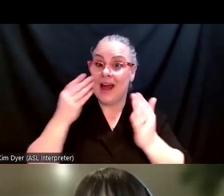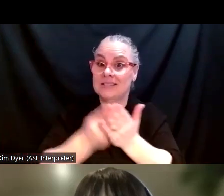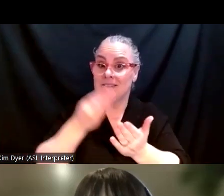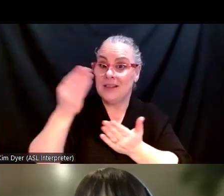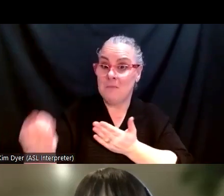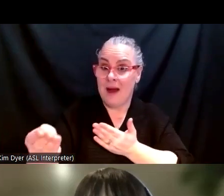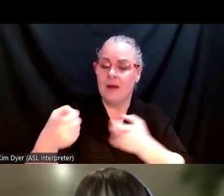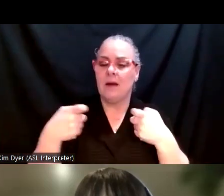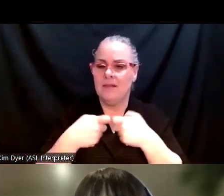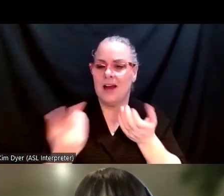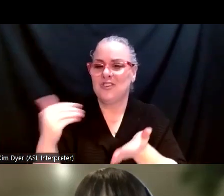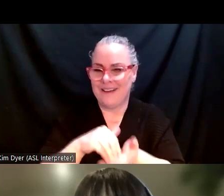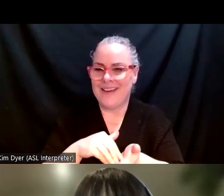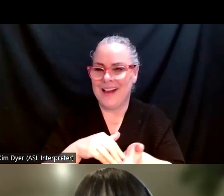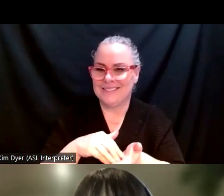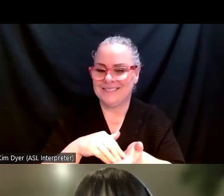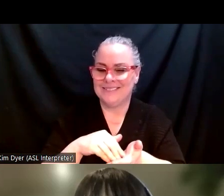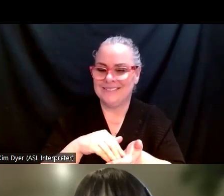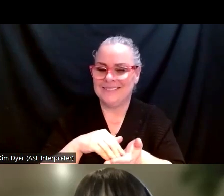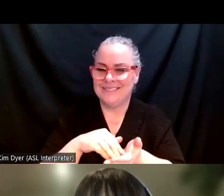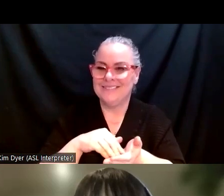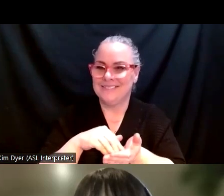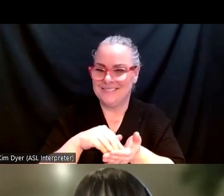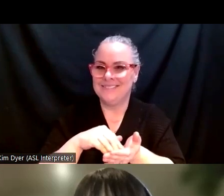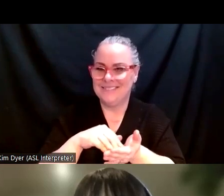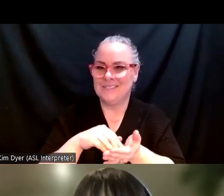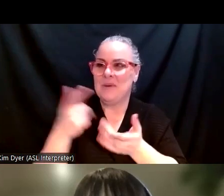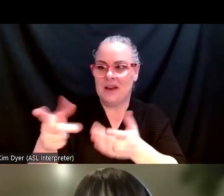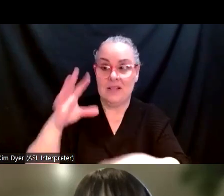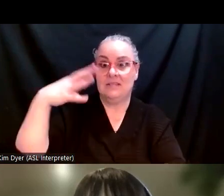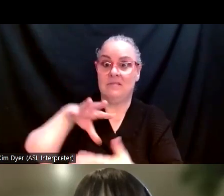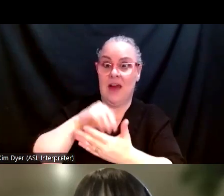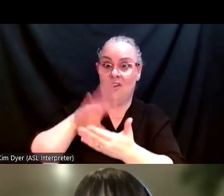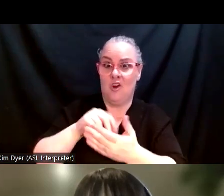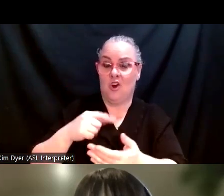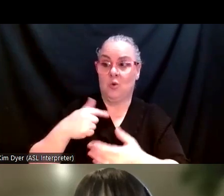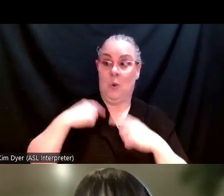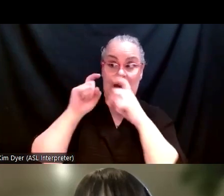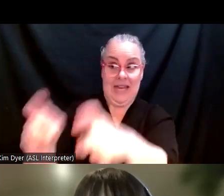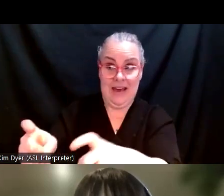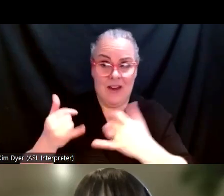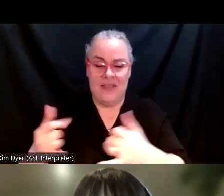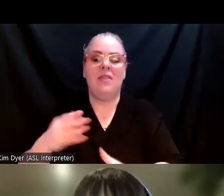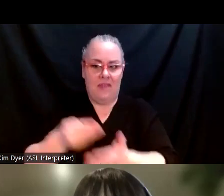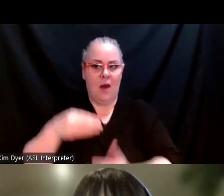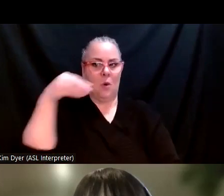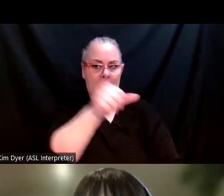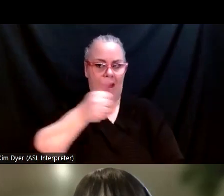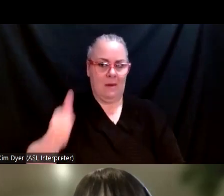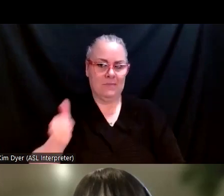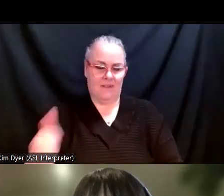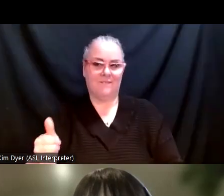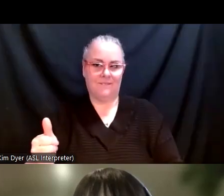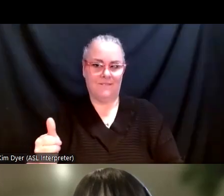be electric again. And nice. That on their own dime. And that the reason why people are